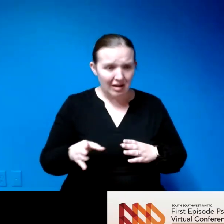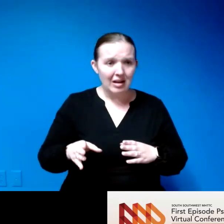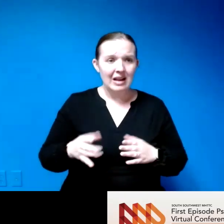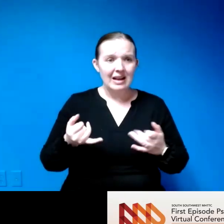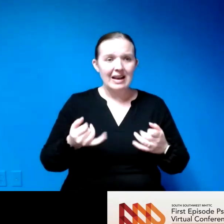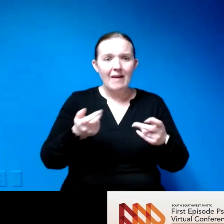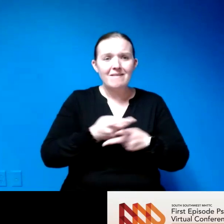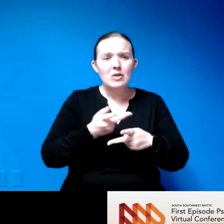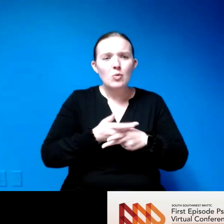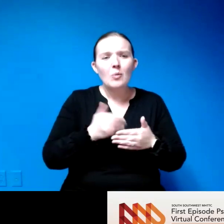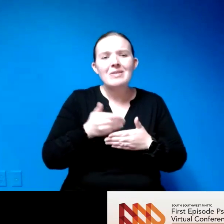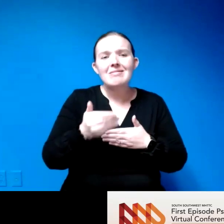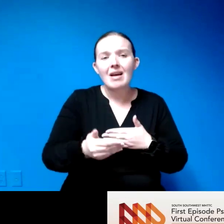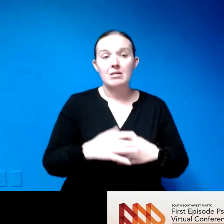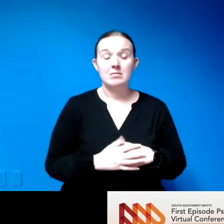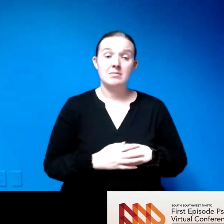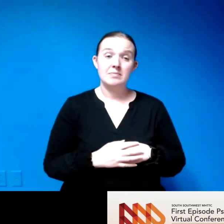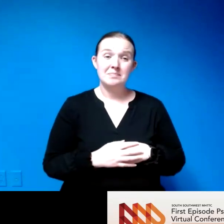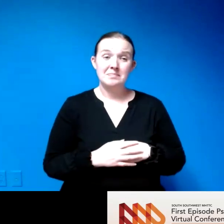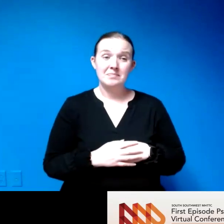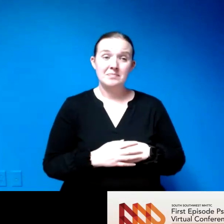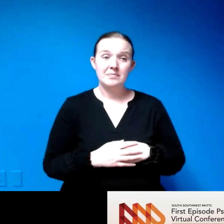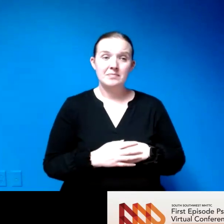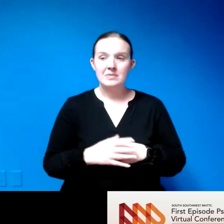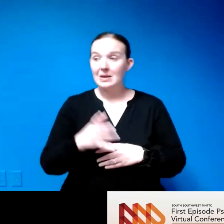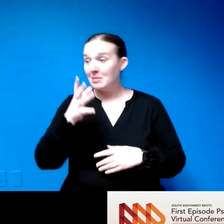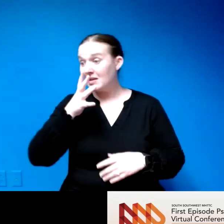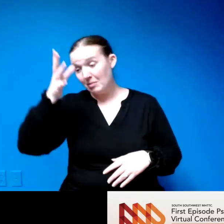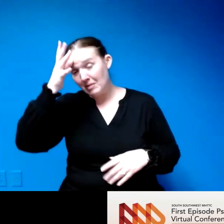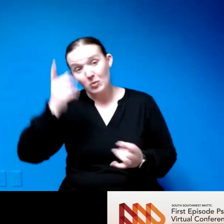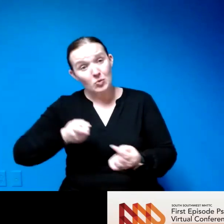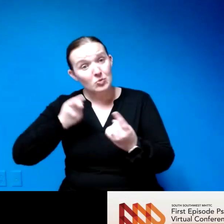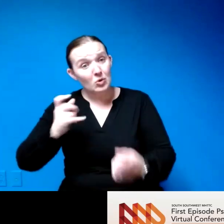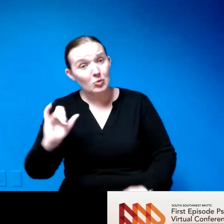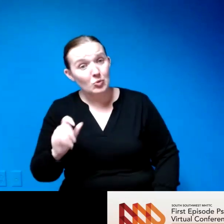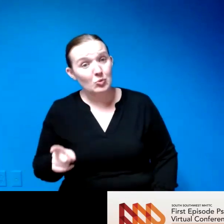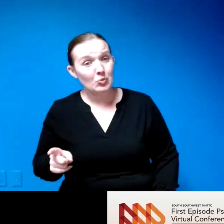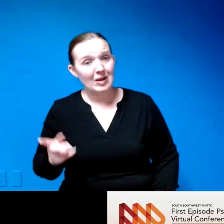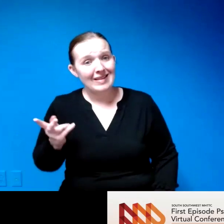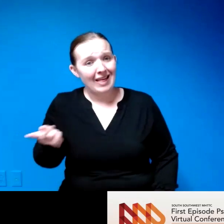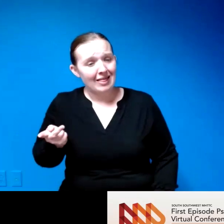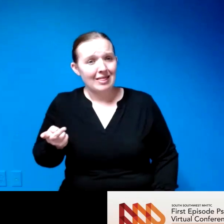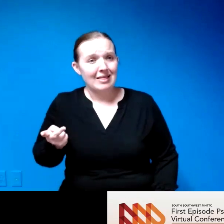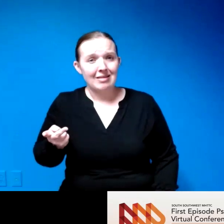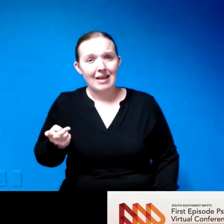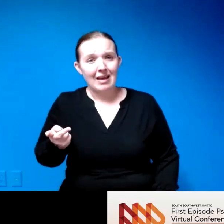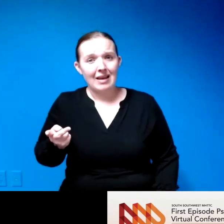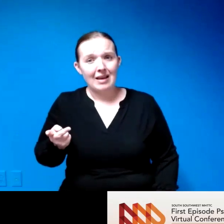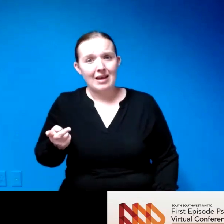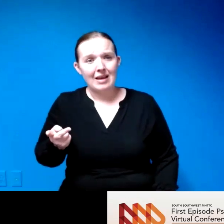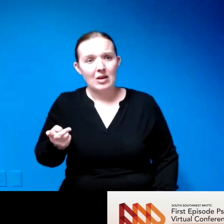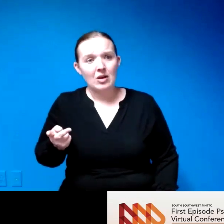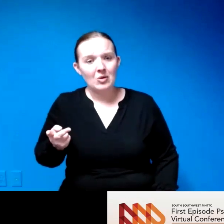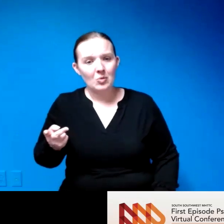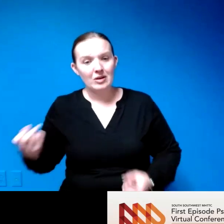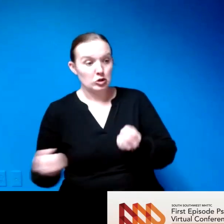what's next. And it was also difficult for the parents because they were very en route to support